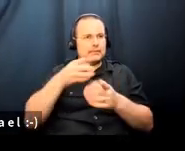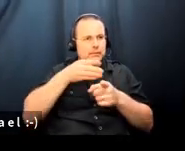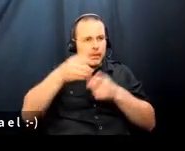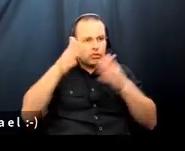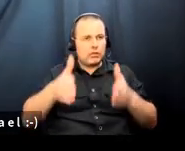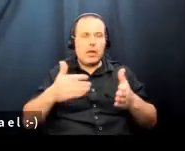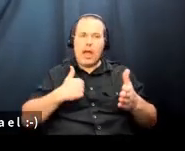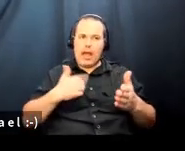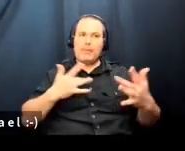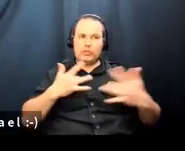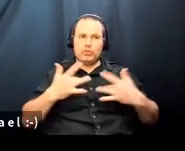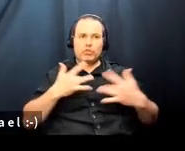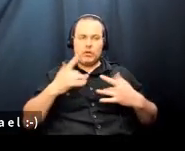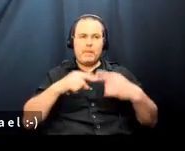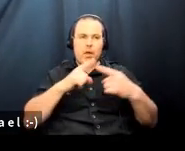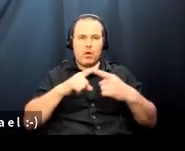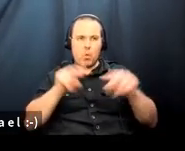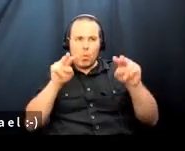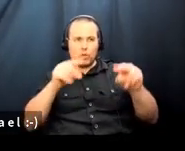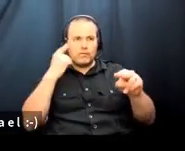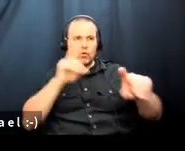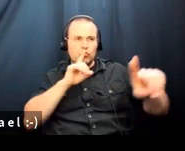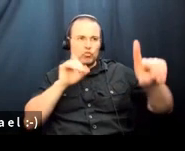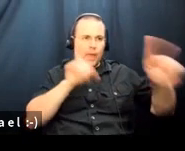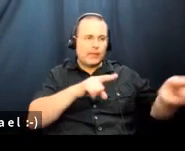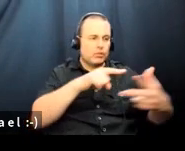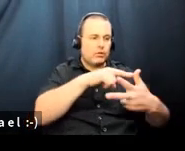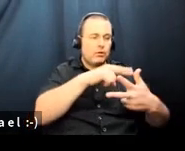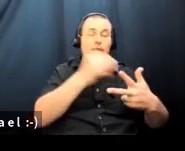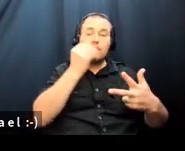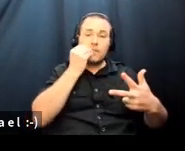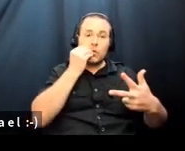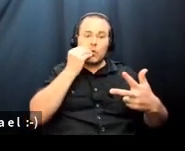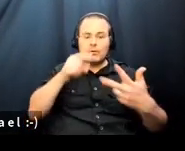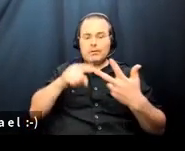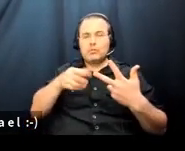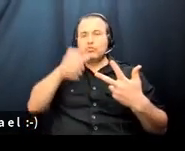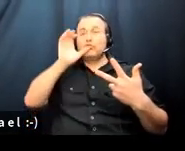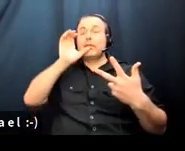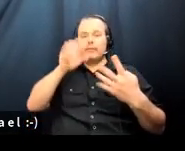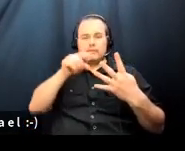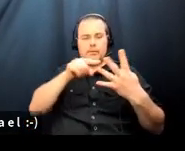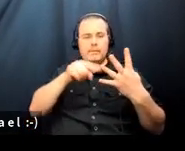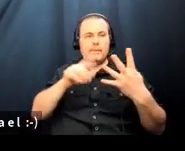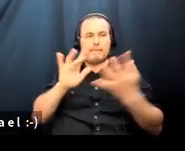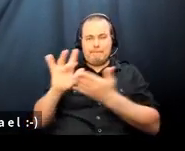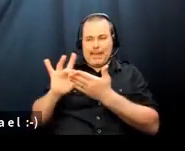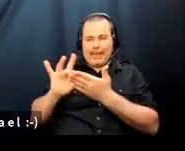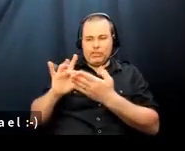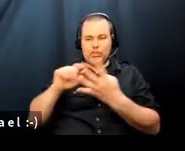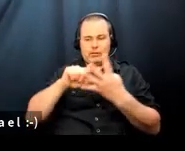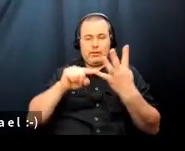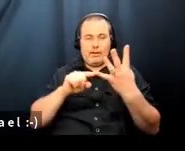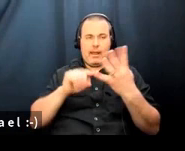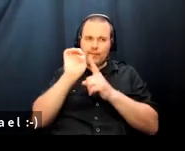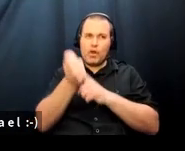for reactions to food, drink, medications, and the environment. Because as, like